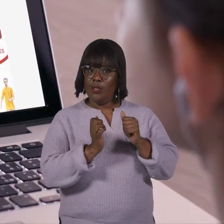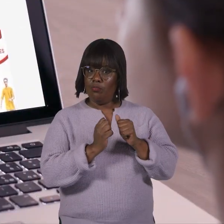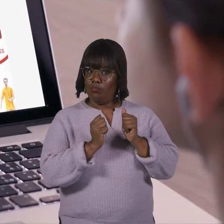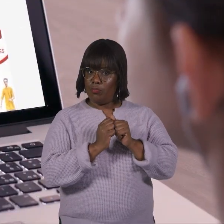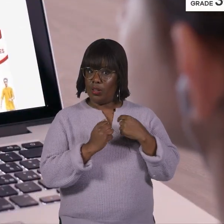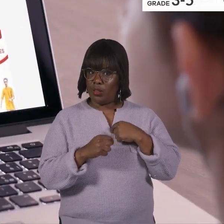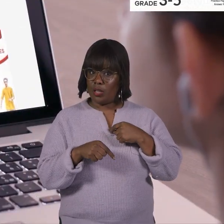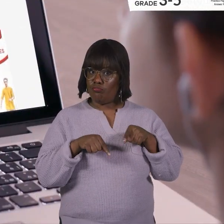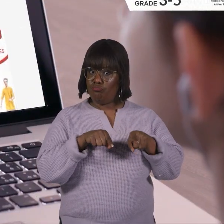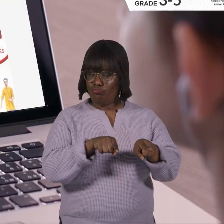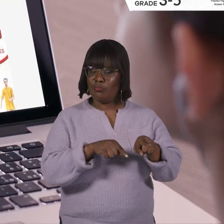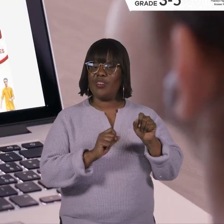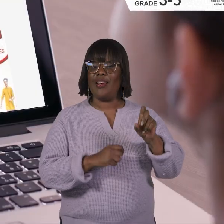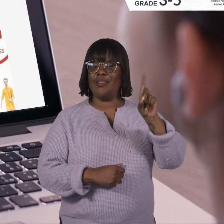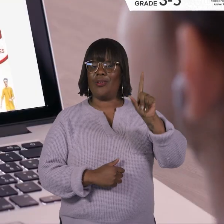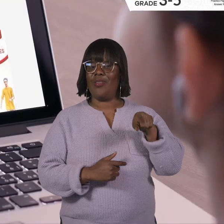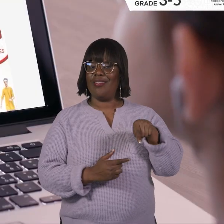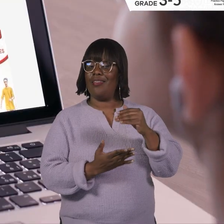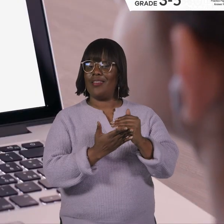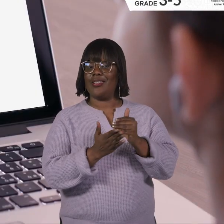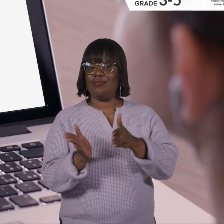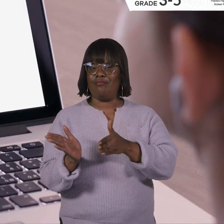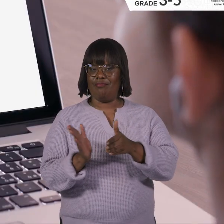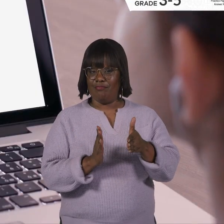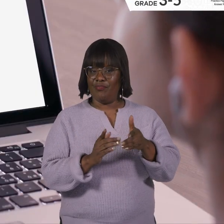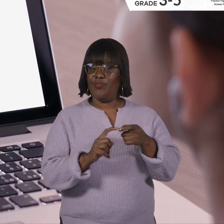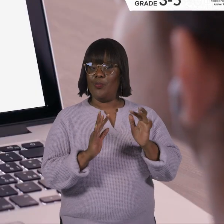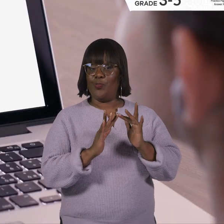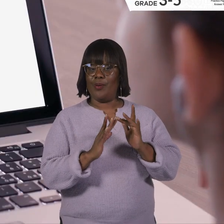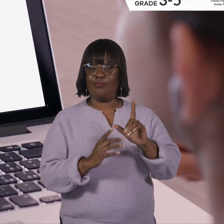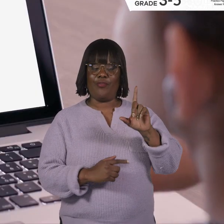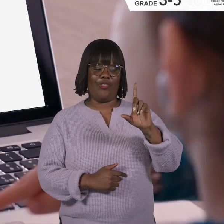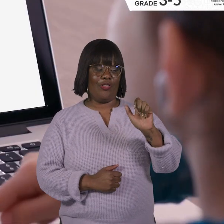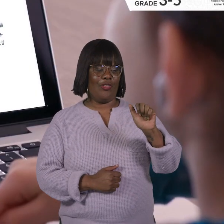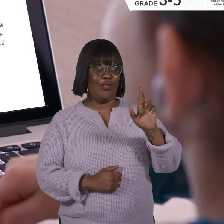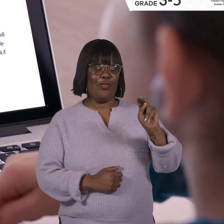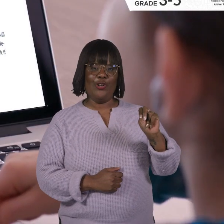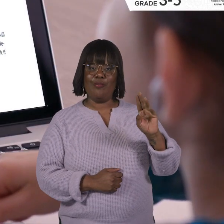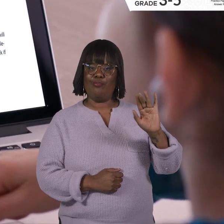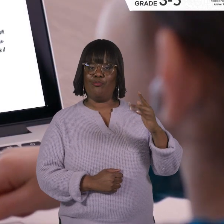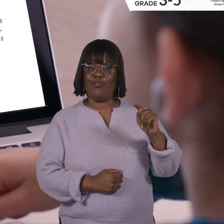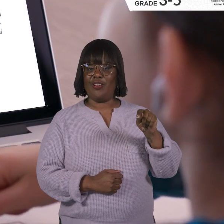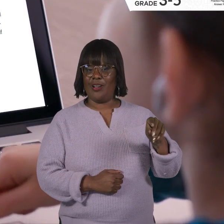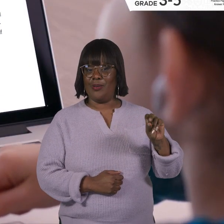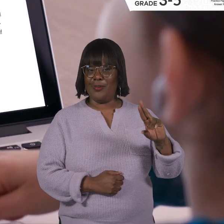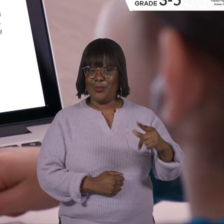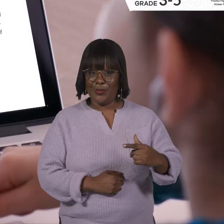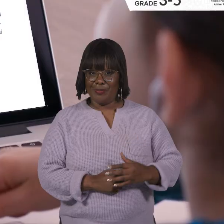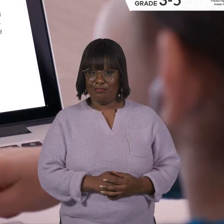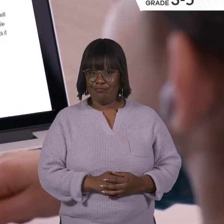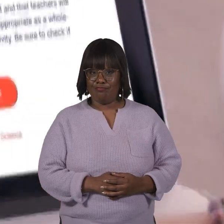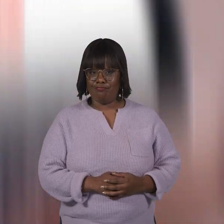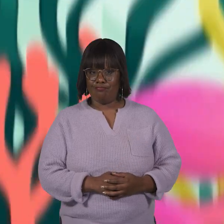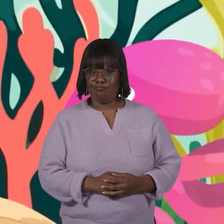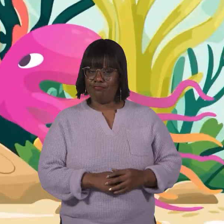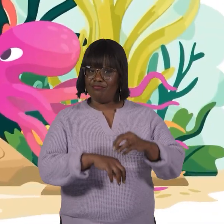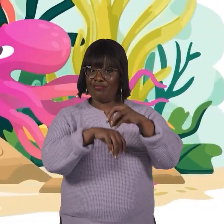you want to read along with us, you can download this lesson plan from our website, learnbrite.org.